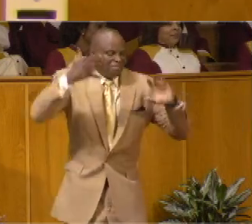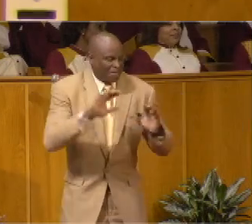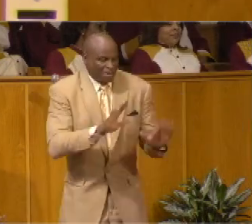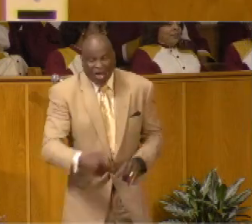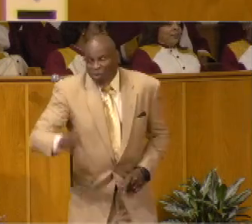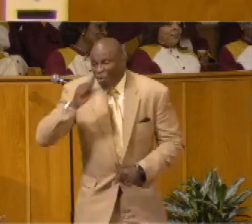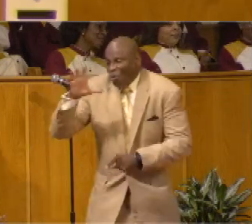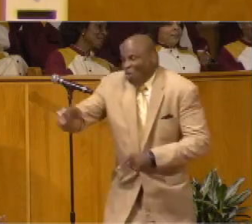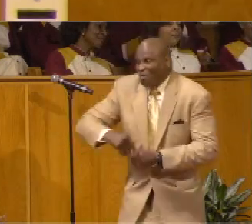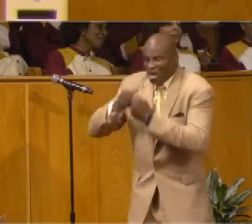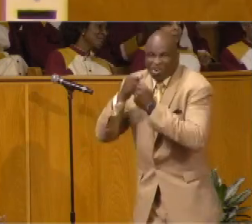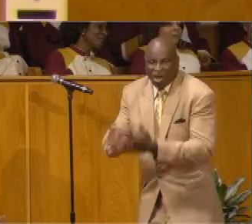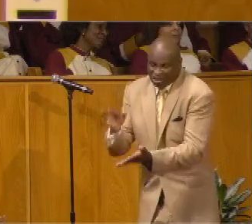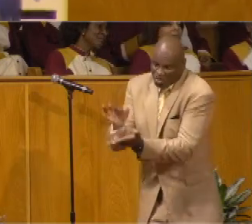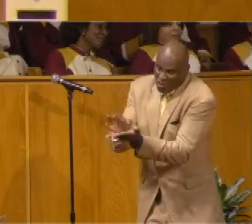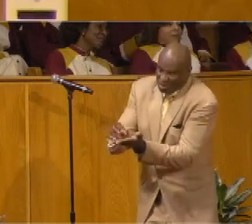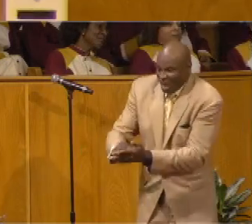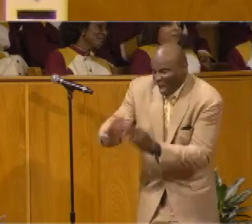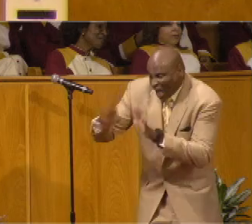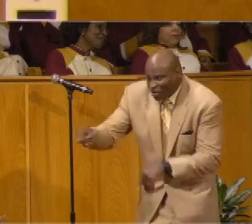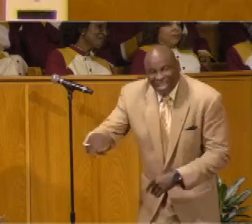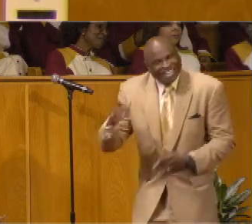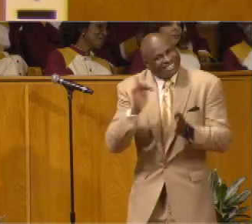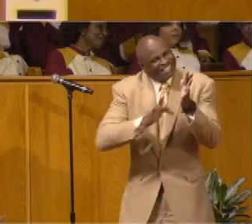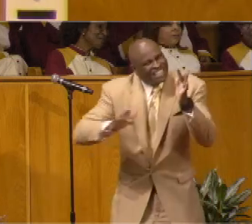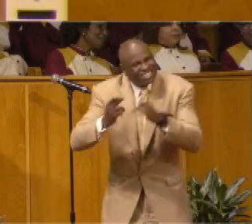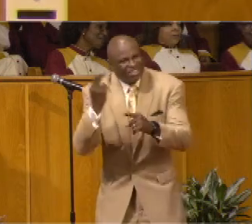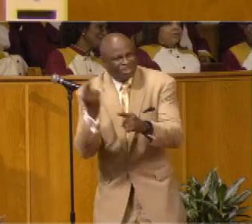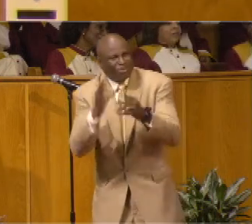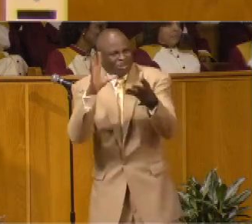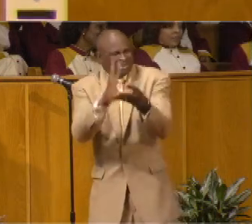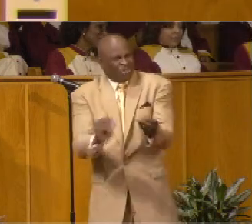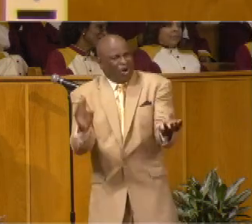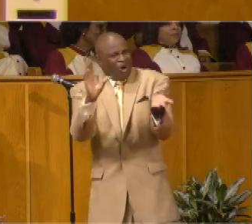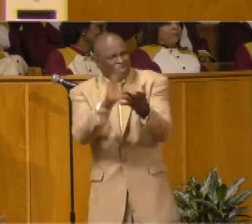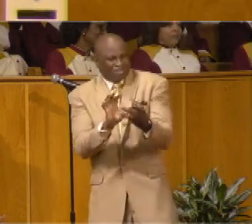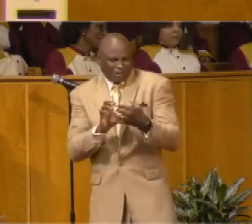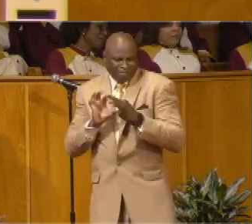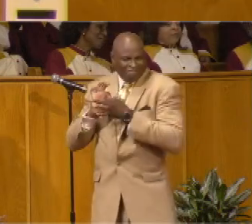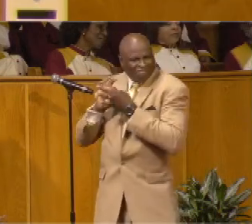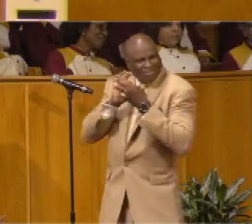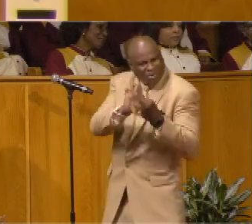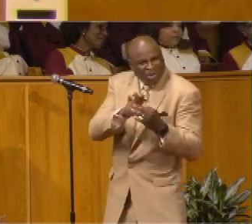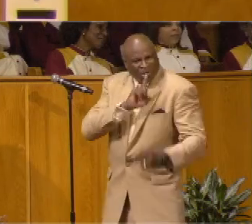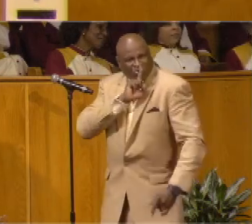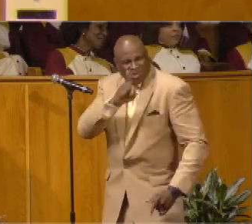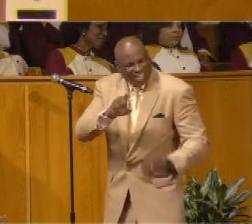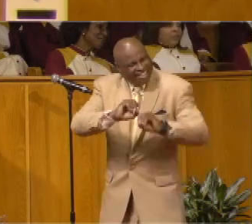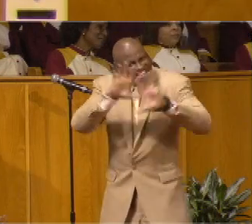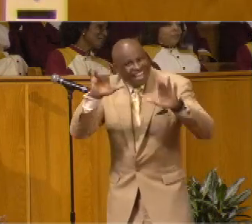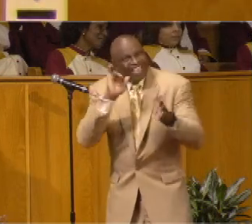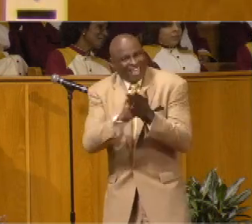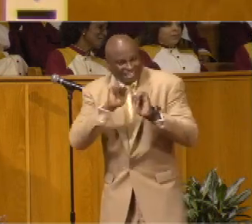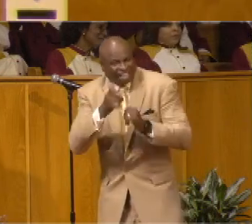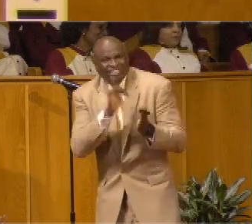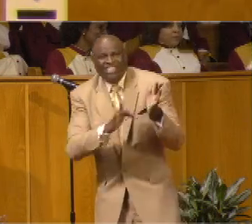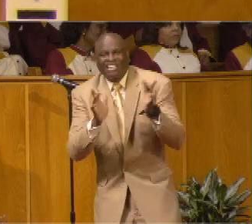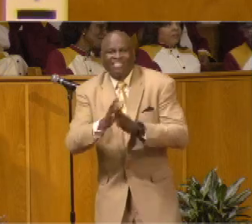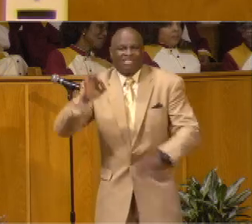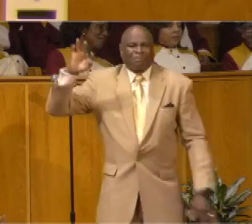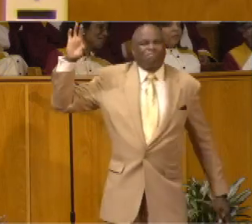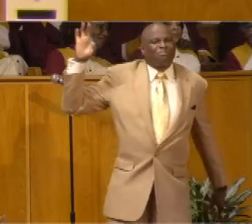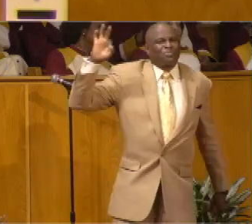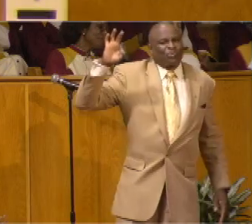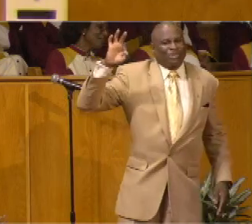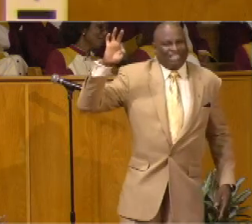A woman lost a coin in her house. Jesus made it relevant and real and clear. That's how Jesus spoke.